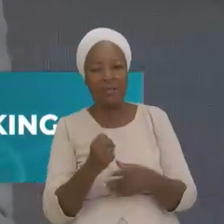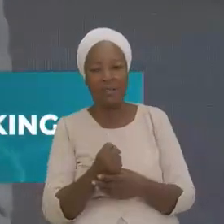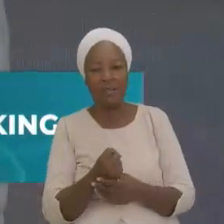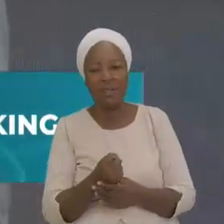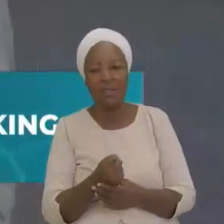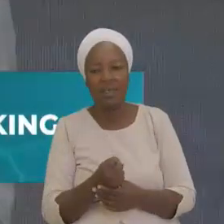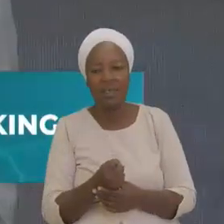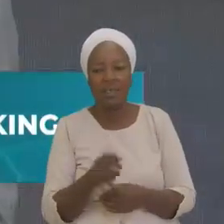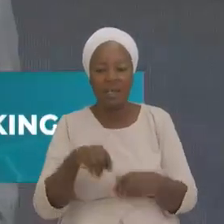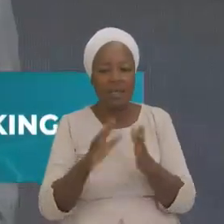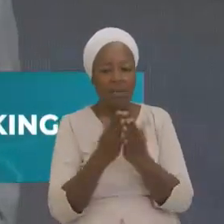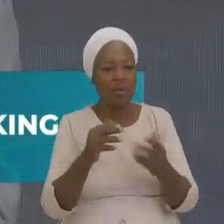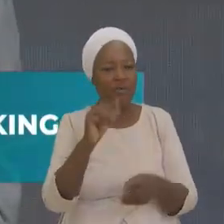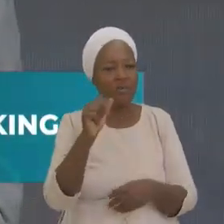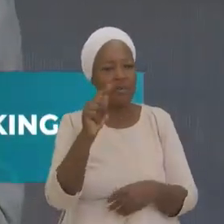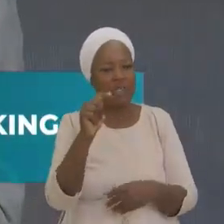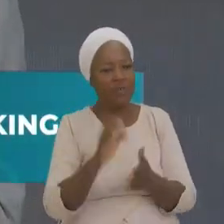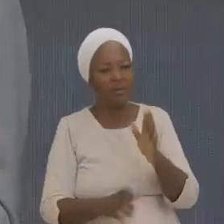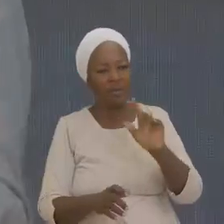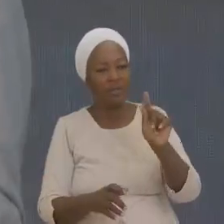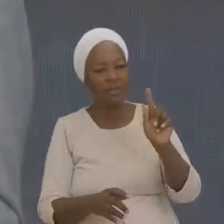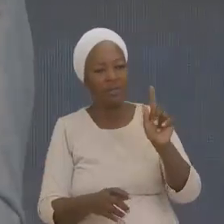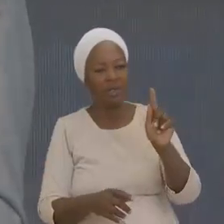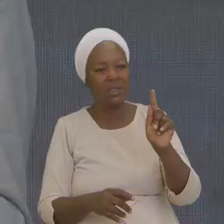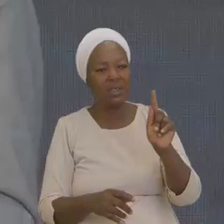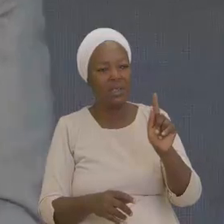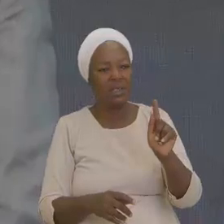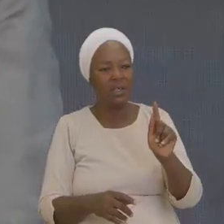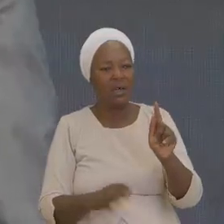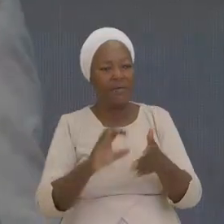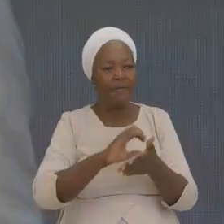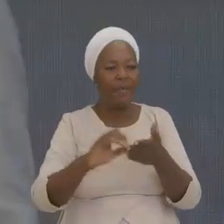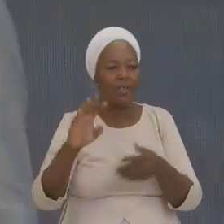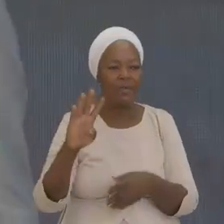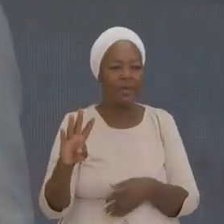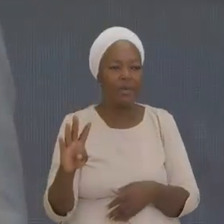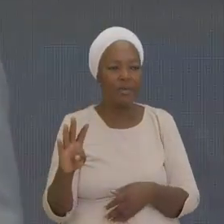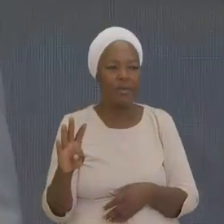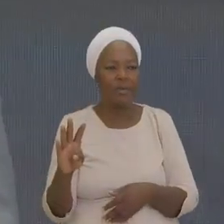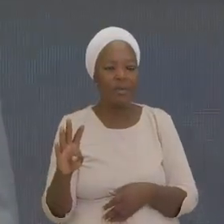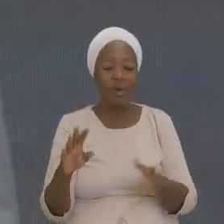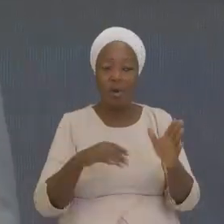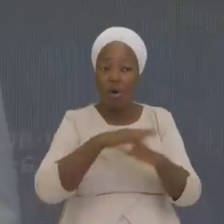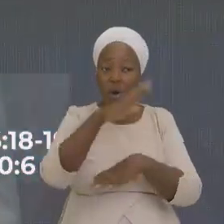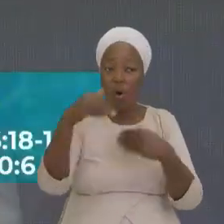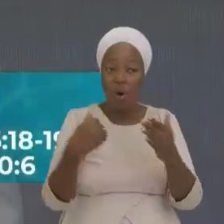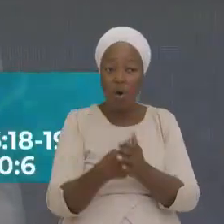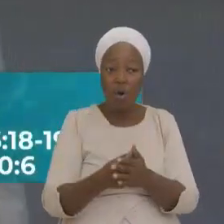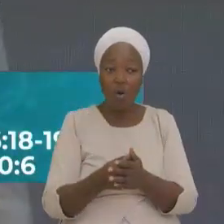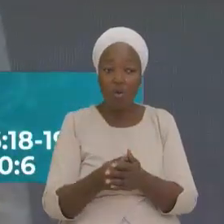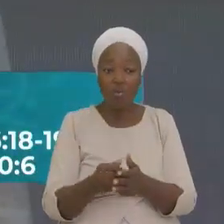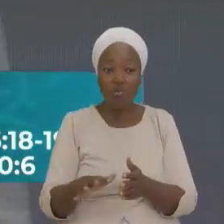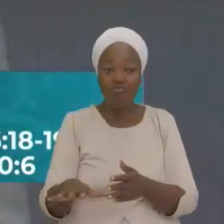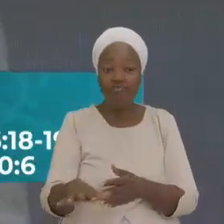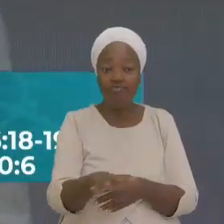In Matthew chapter 21, reading from verse 4, all this was done that